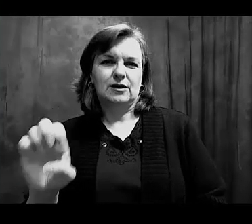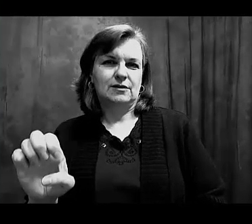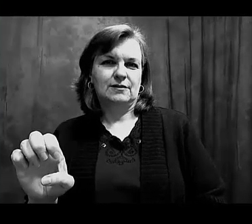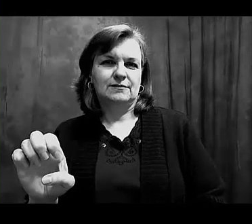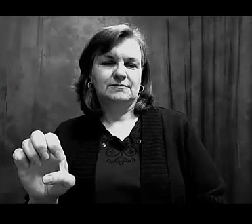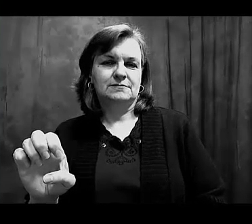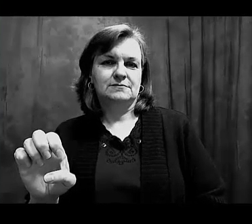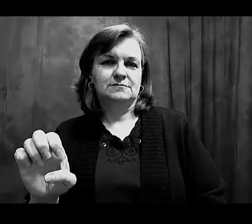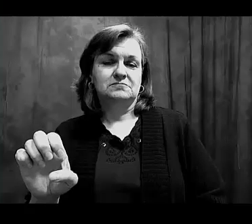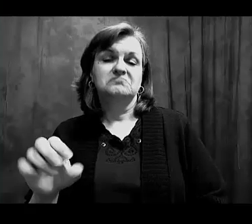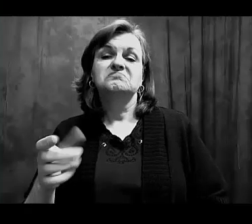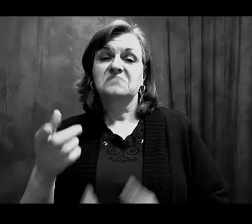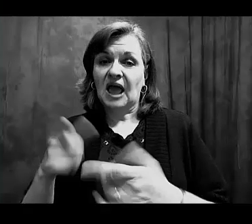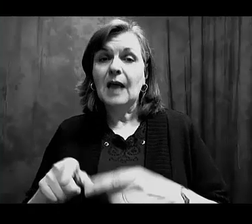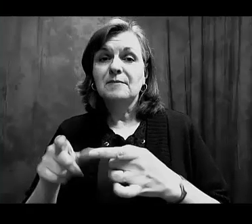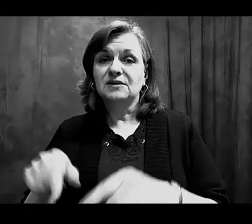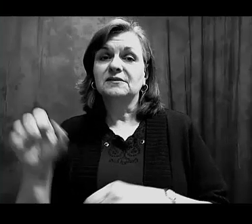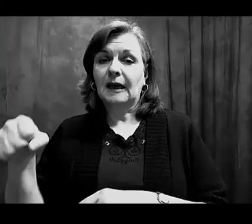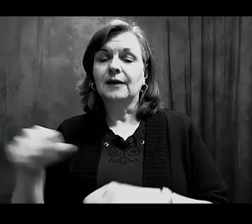options,